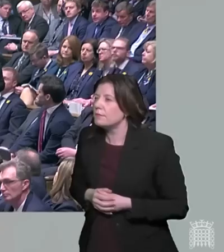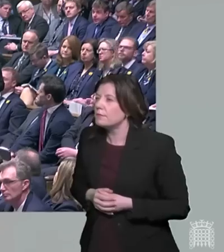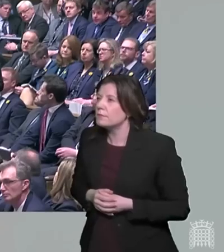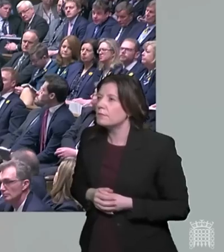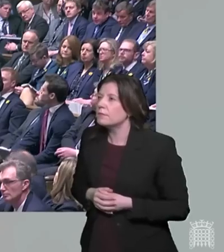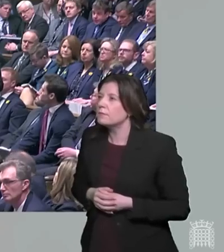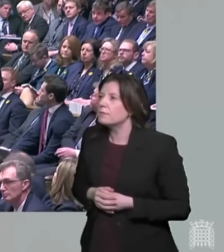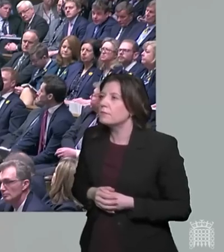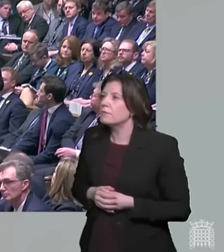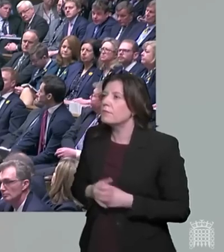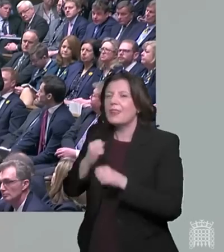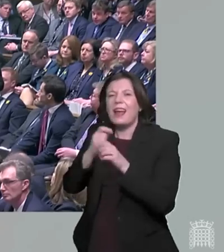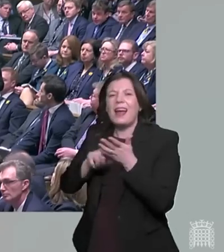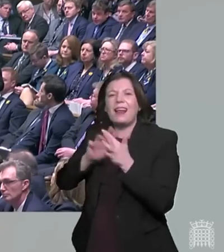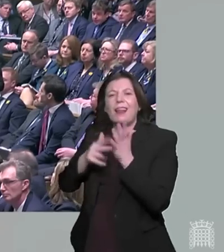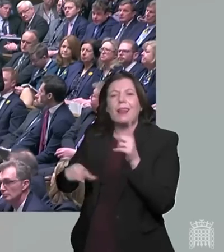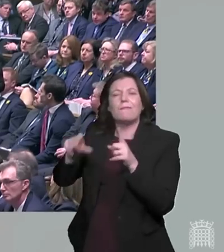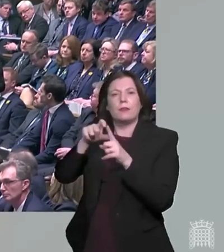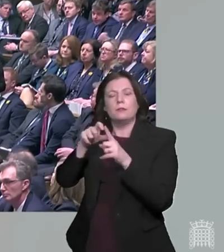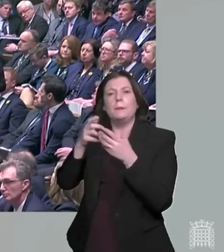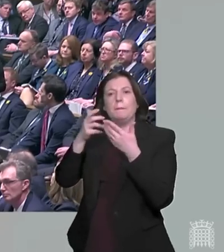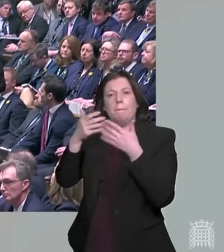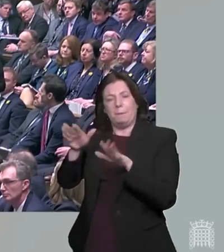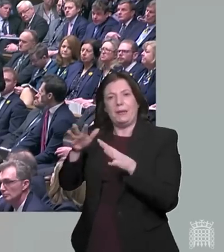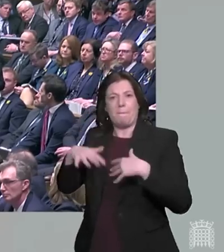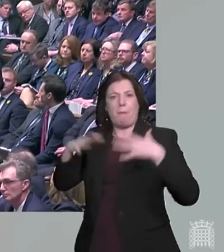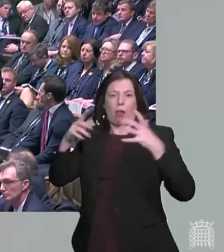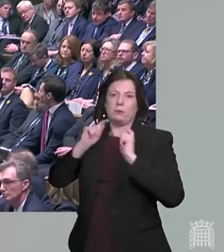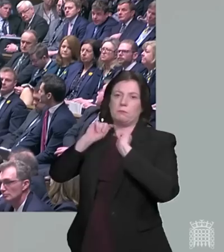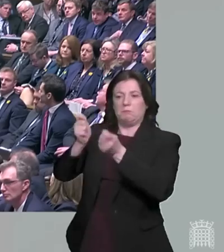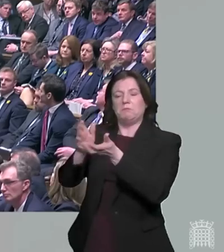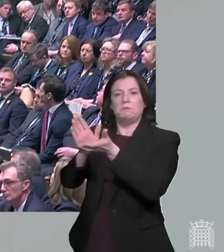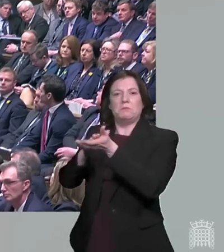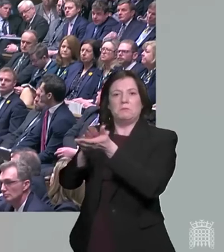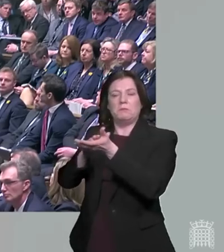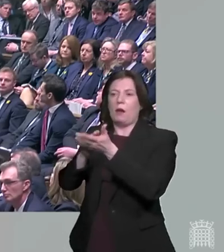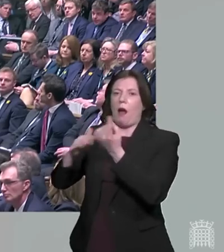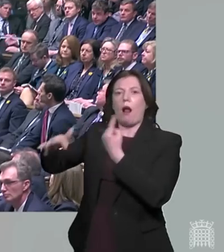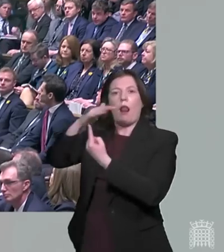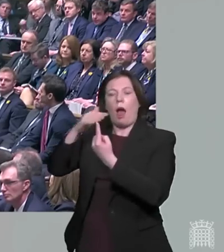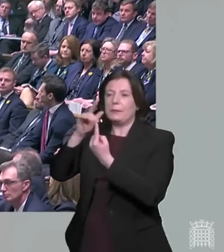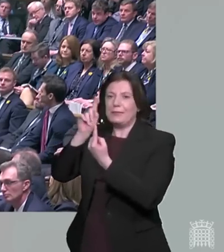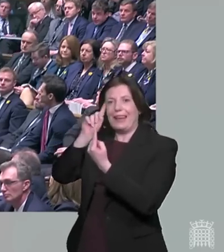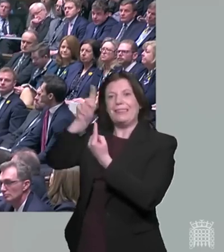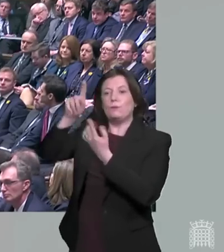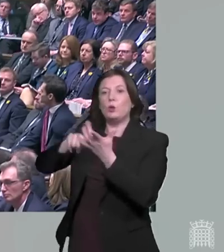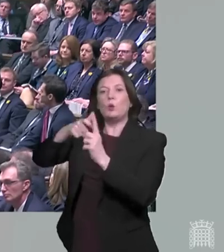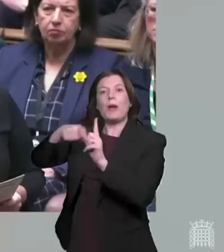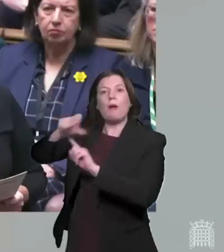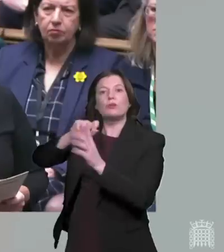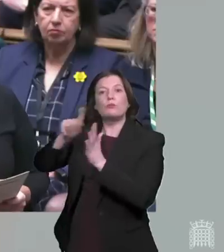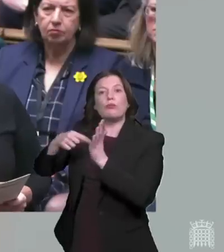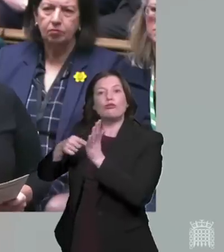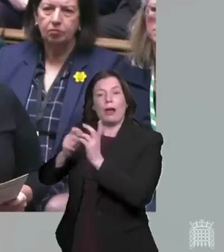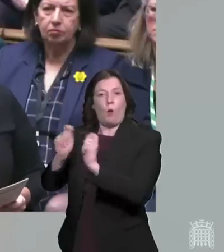Zero Carbon Guildford won national recognition here in Parliament, receiving the Climate Coalition's Innovative UK Community